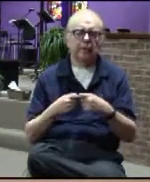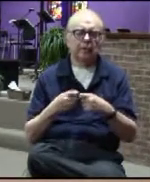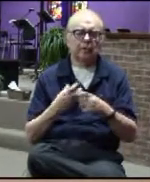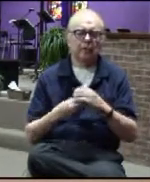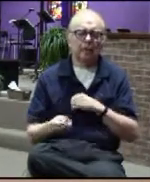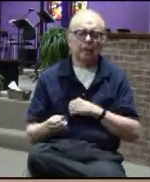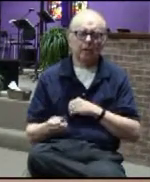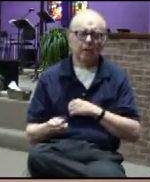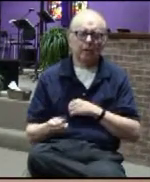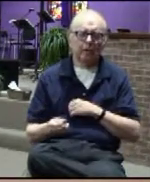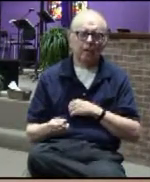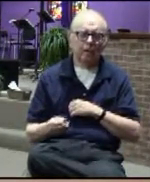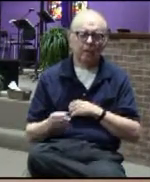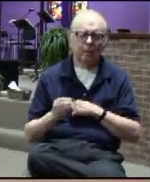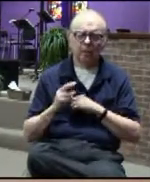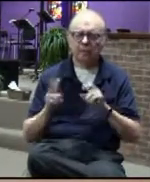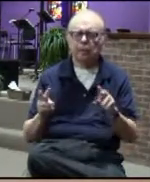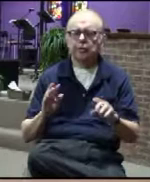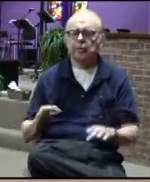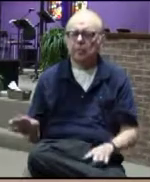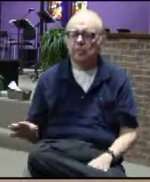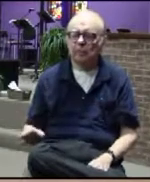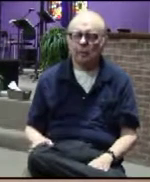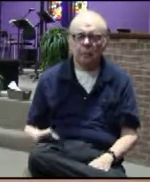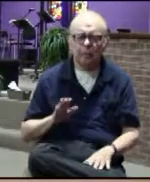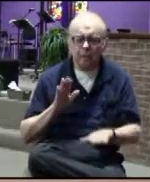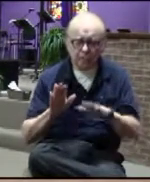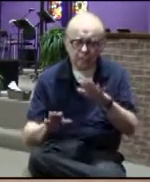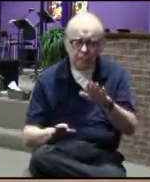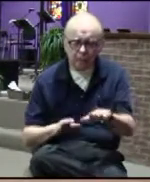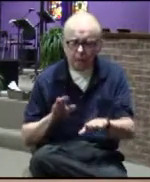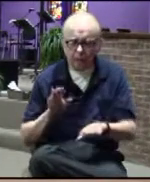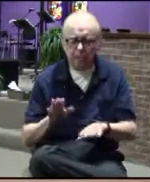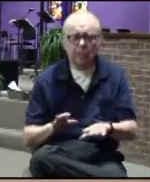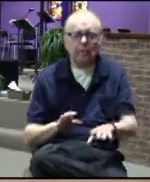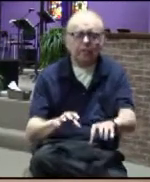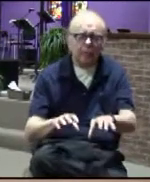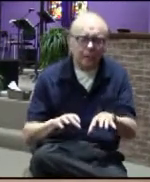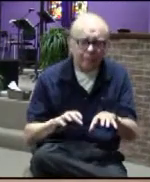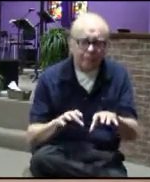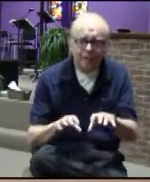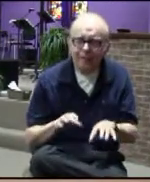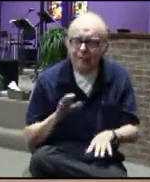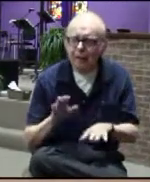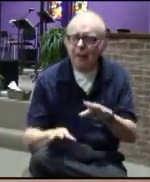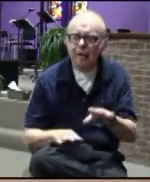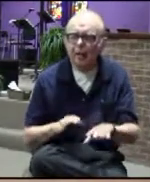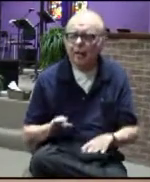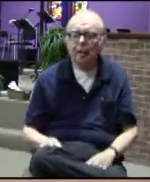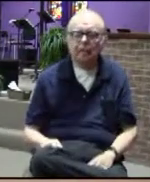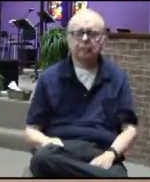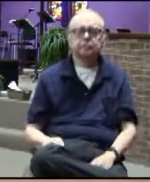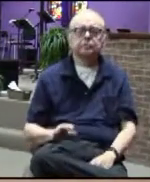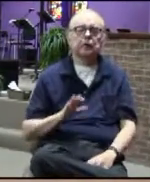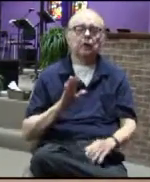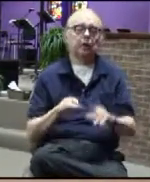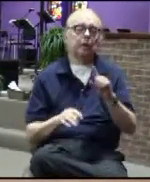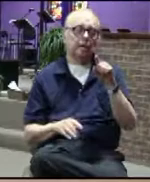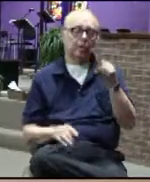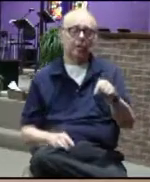and you walk you watch your child either crawling or walking and they're wobbling over